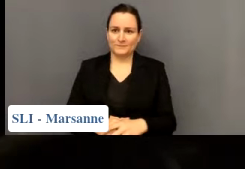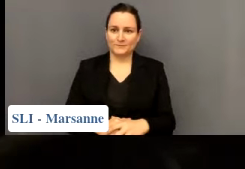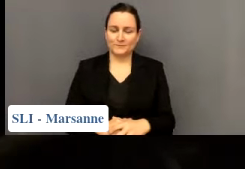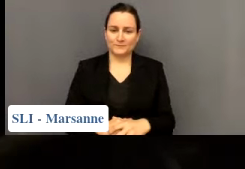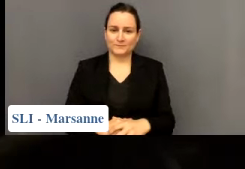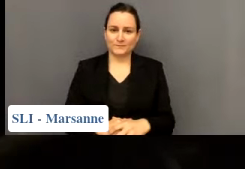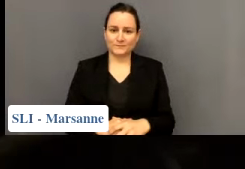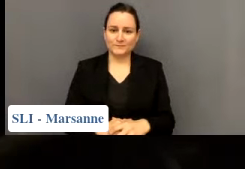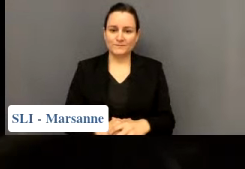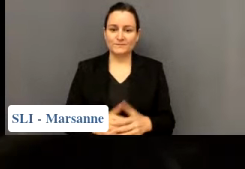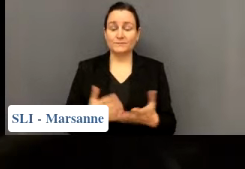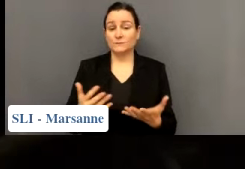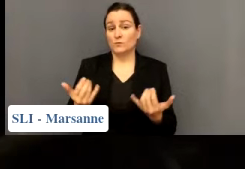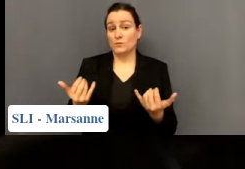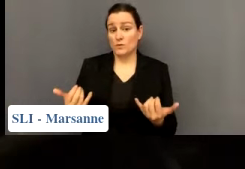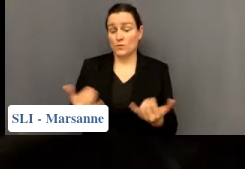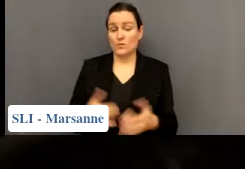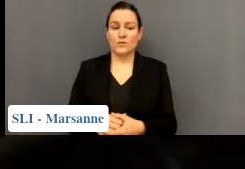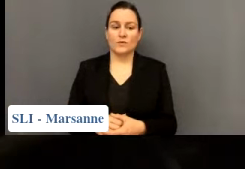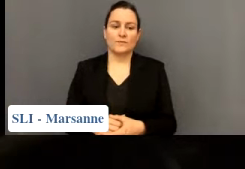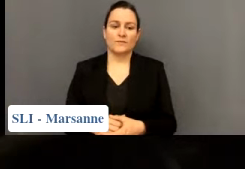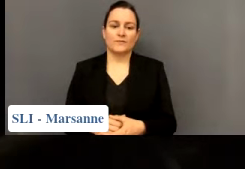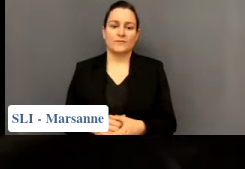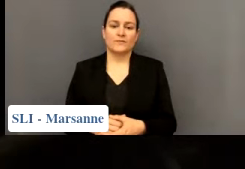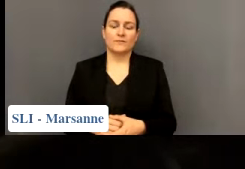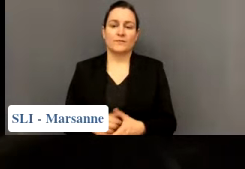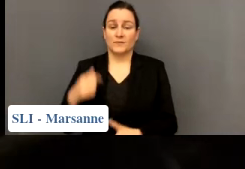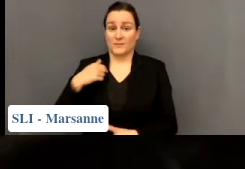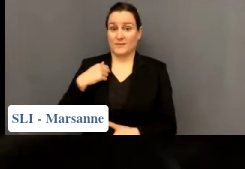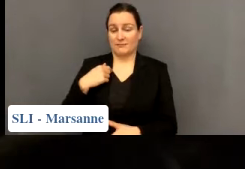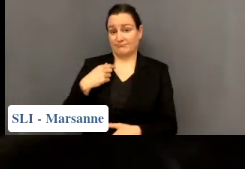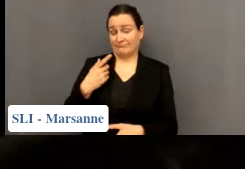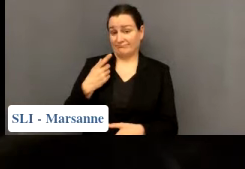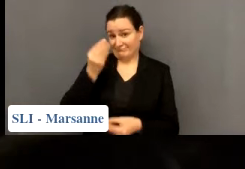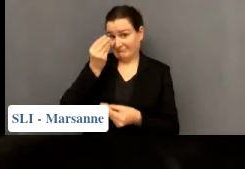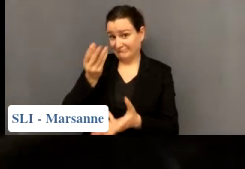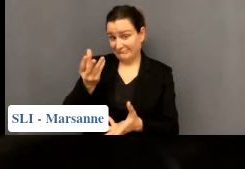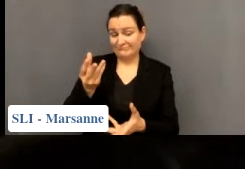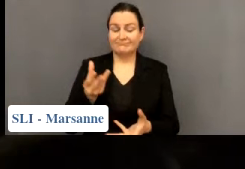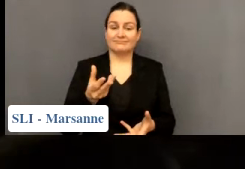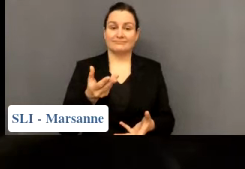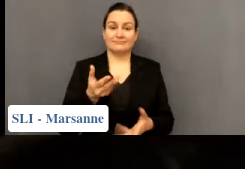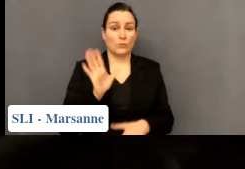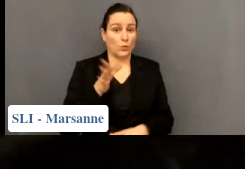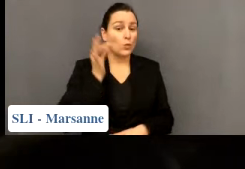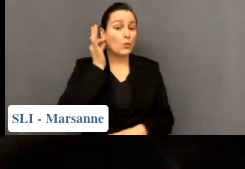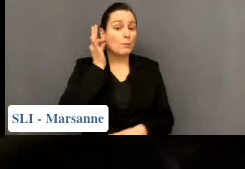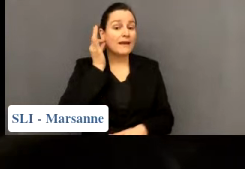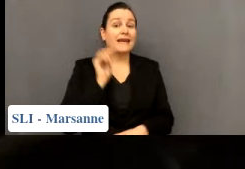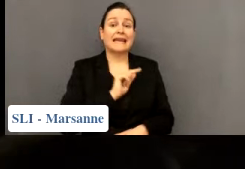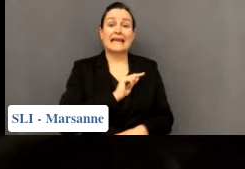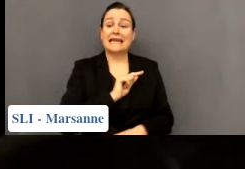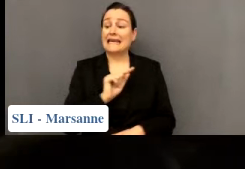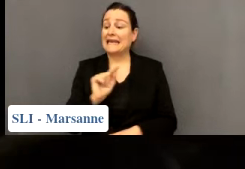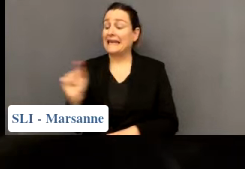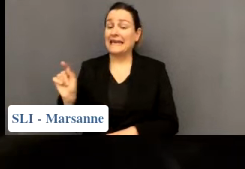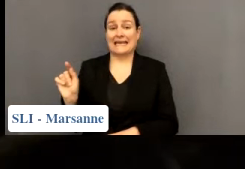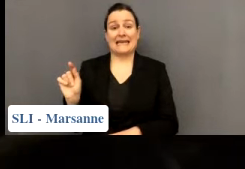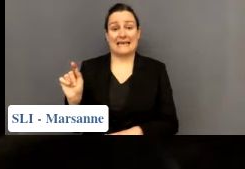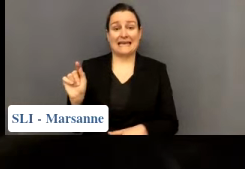My final comments, ultimately, the evidence points to the need for a women's safety lens across all areas of social